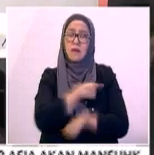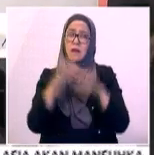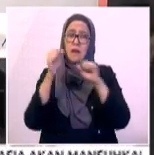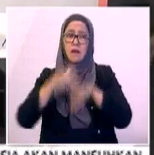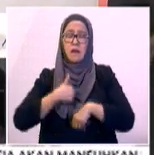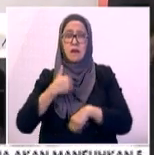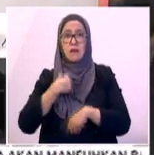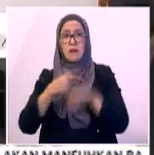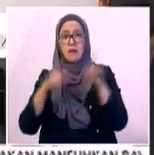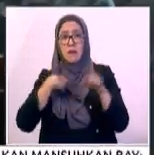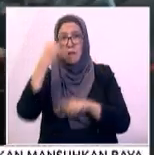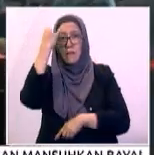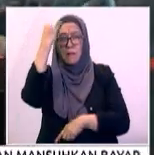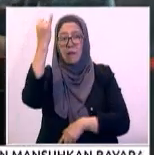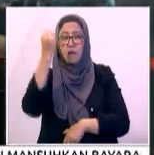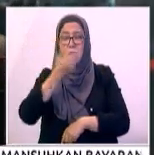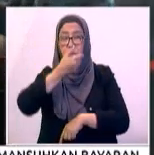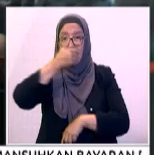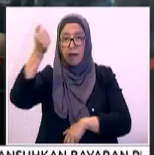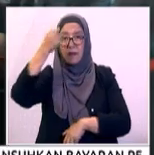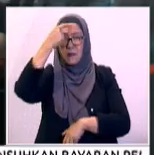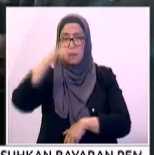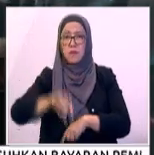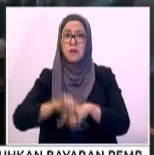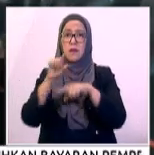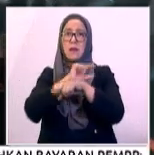applied in their specific processes.